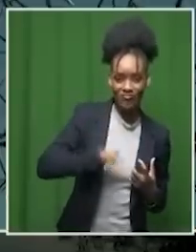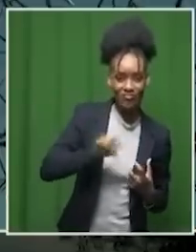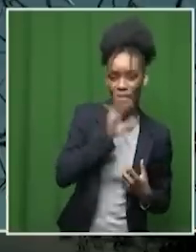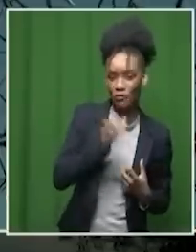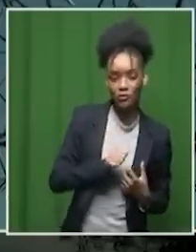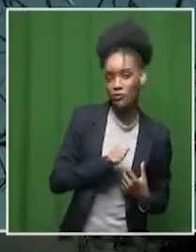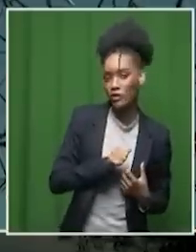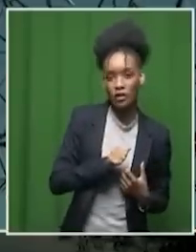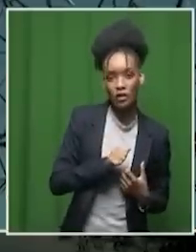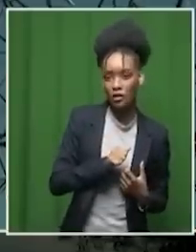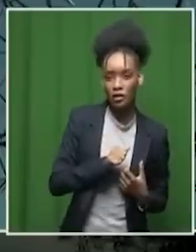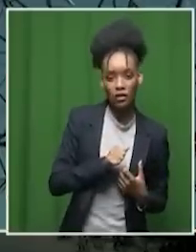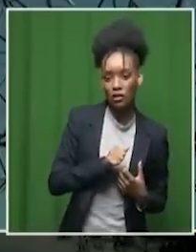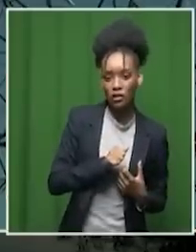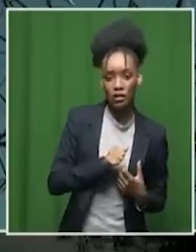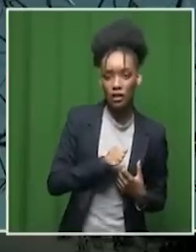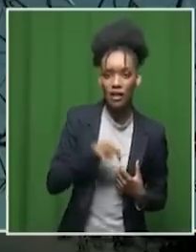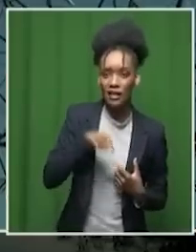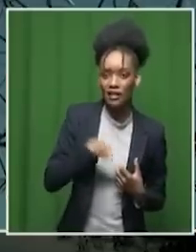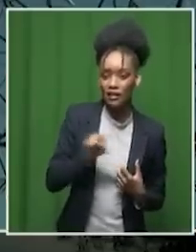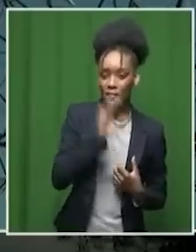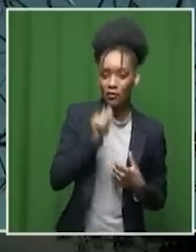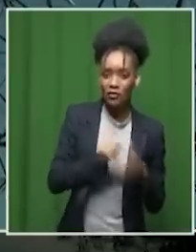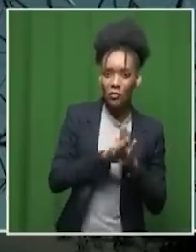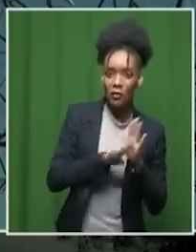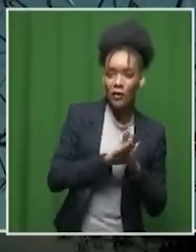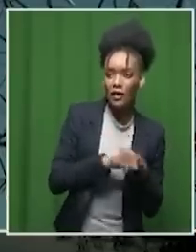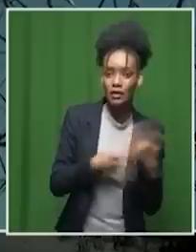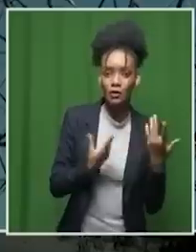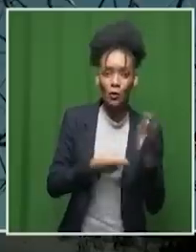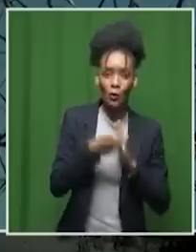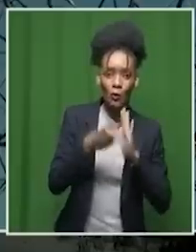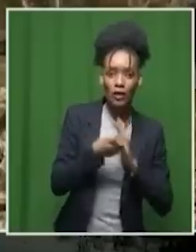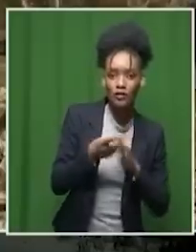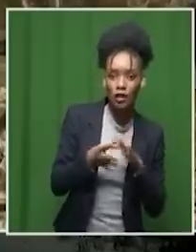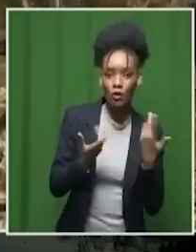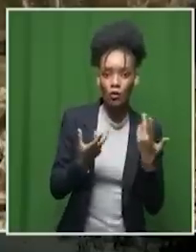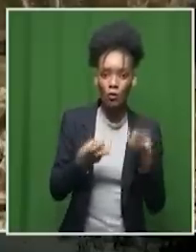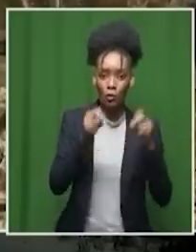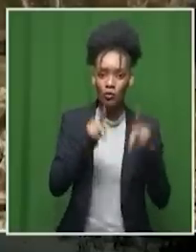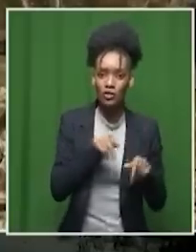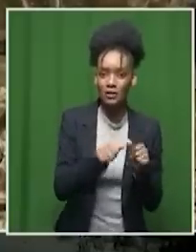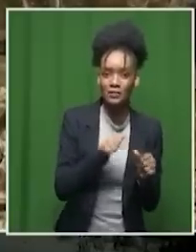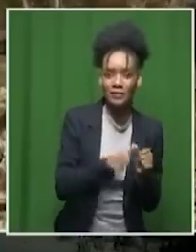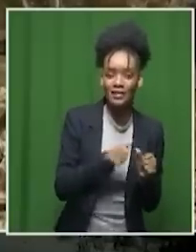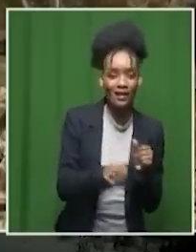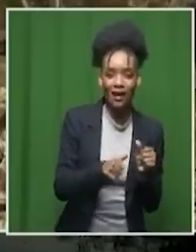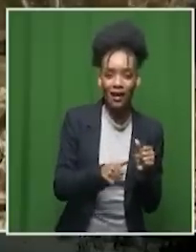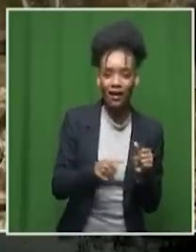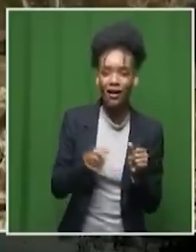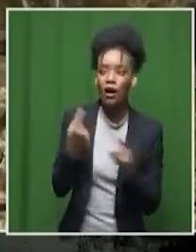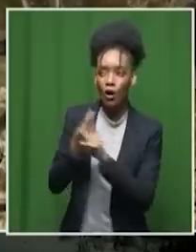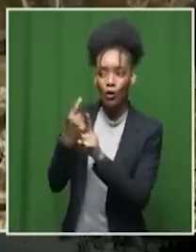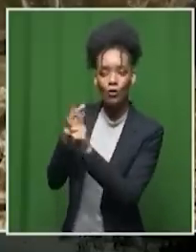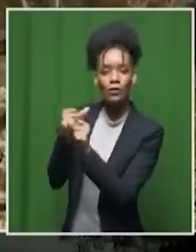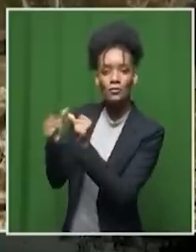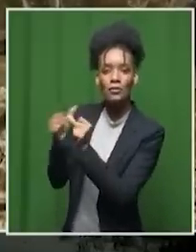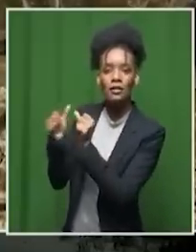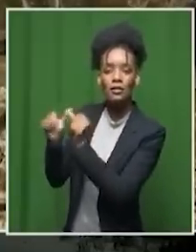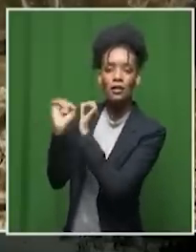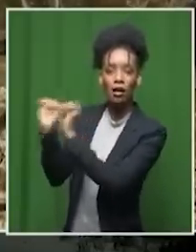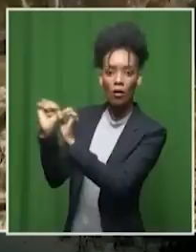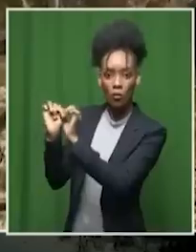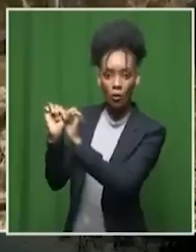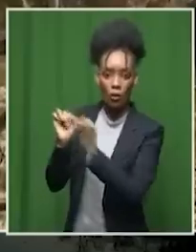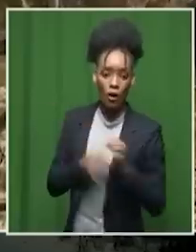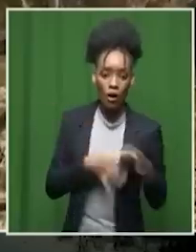South Africans to see progress and to develop and to have better opportunities. But then it is for politicians who take on the